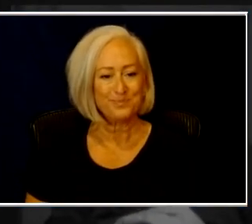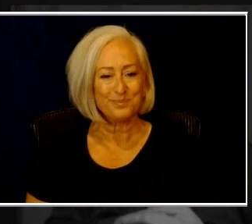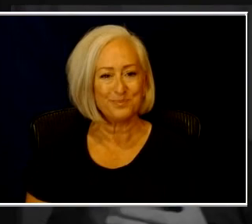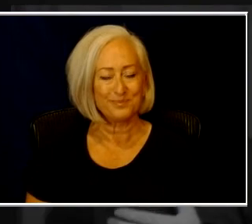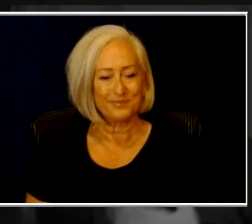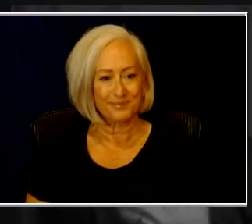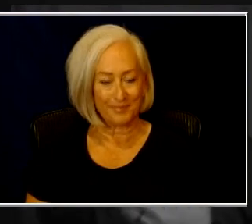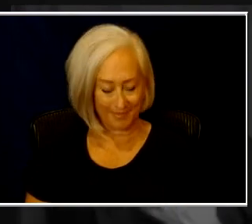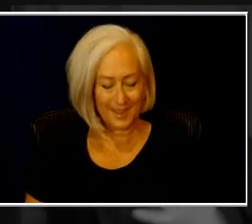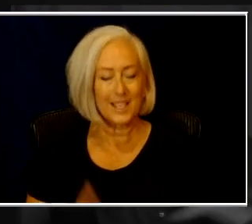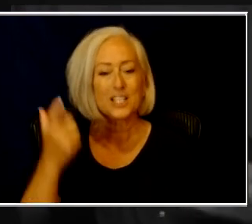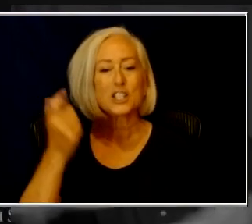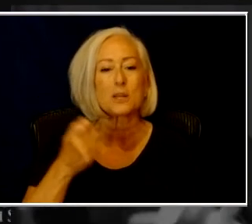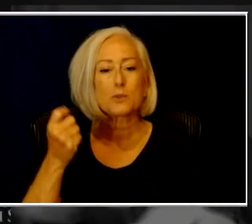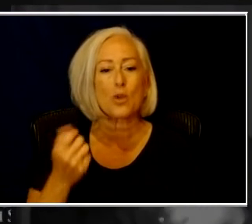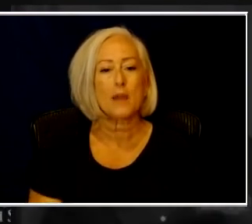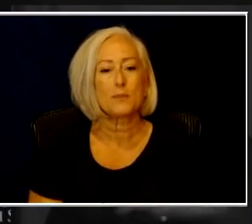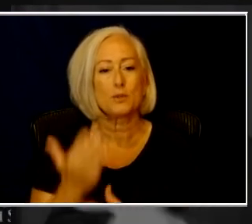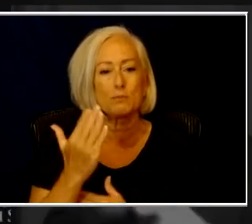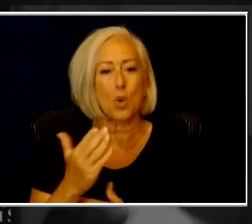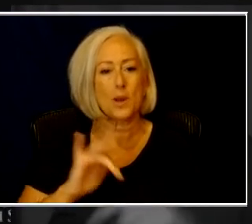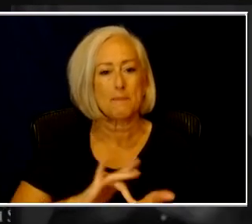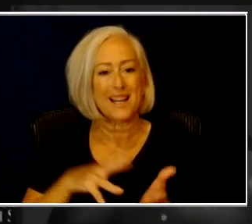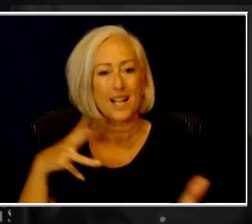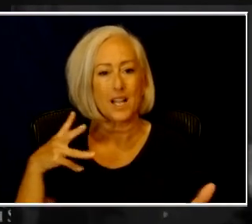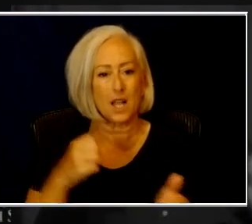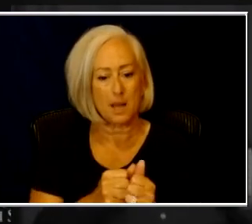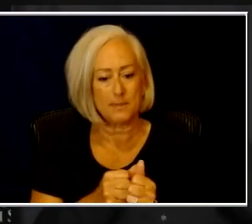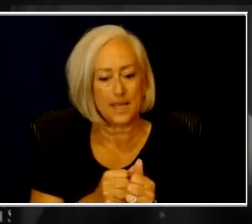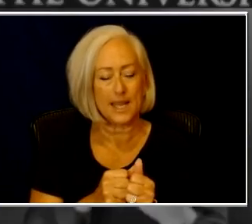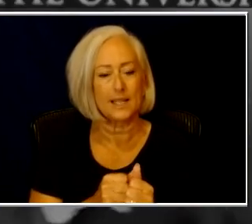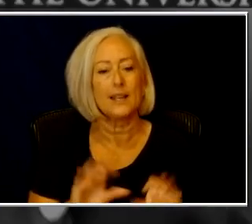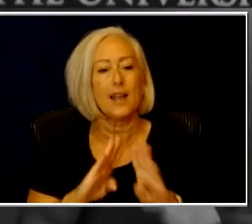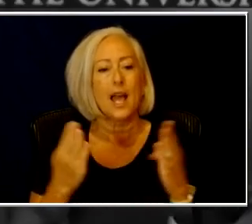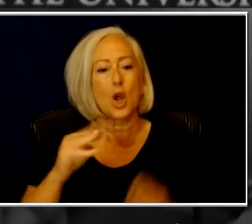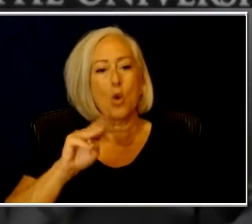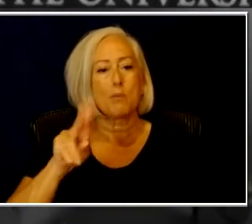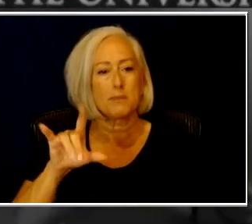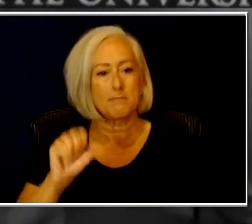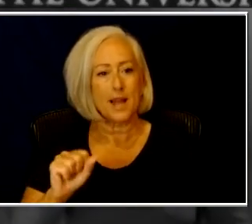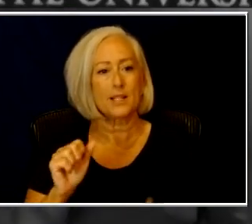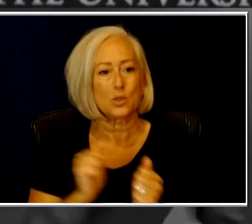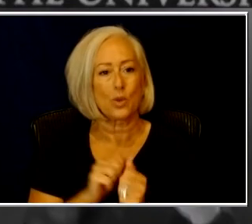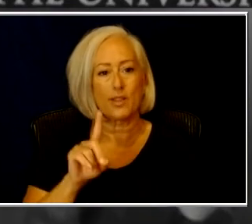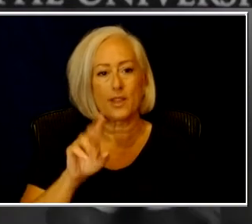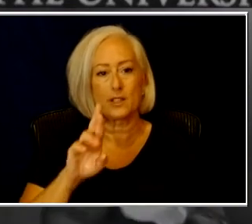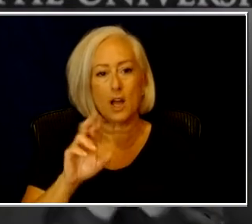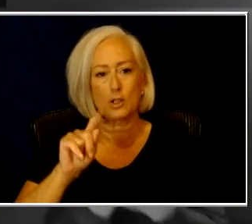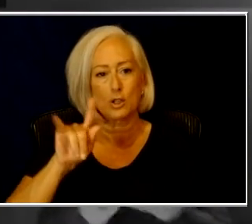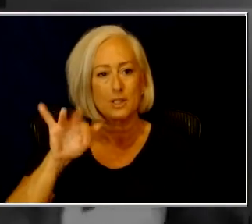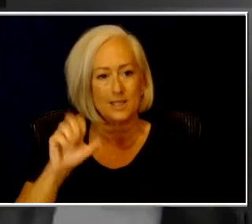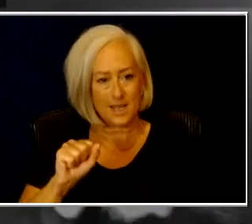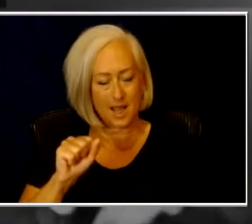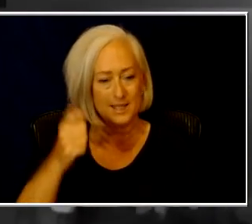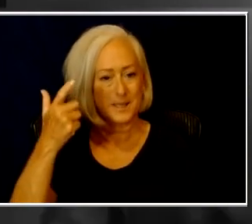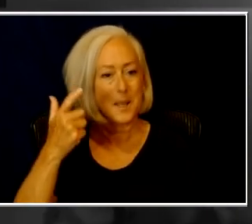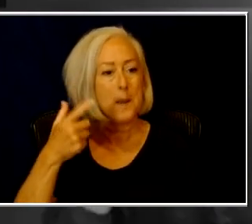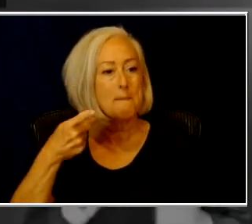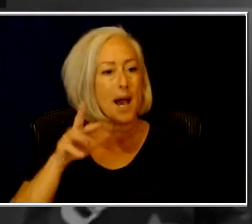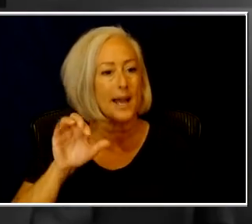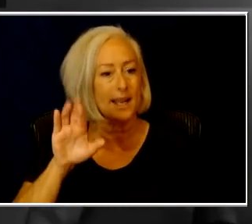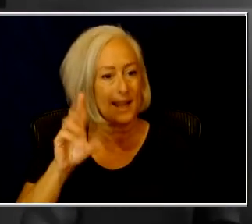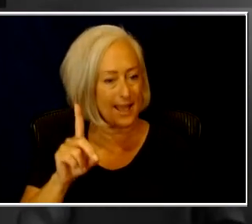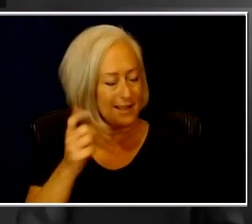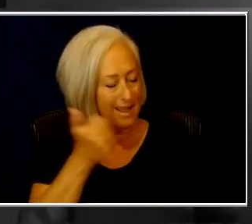Subscribe to our Morning Medical Update and Open Mics with Dr. Stites podcast. Now, everywhere podcasts are available.